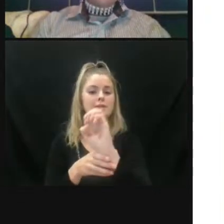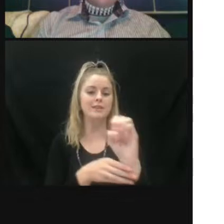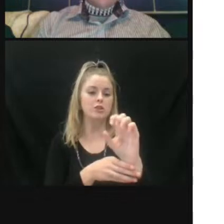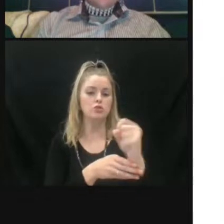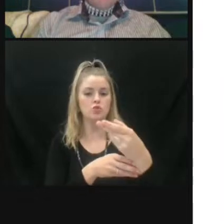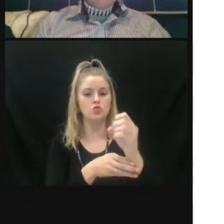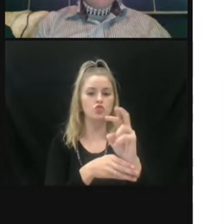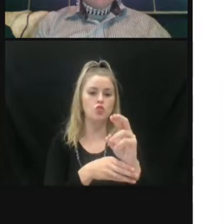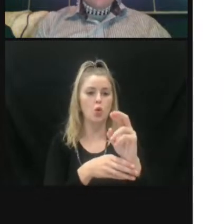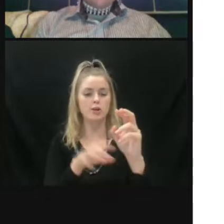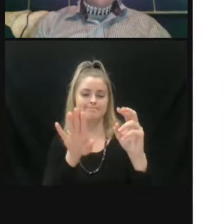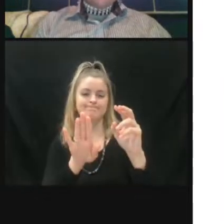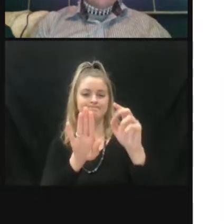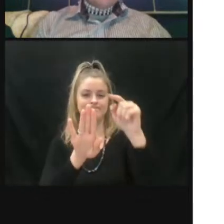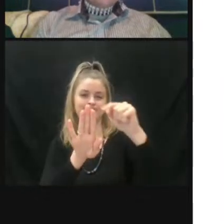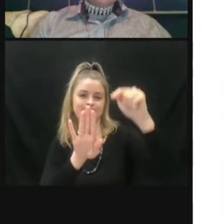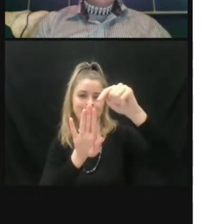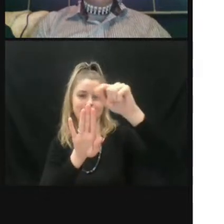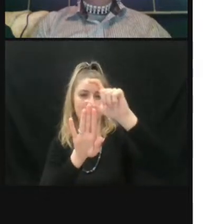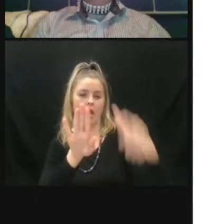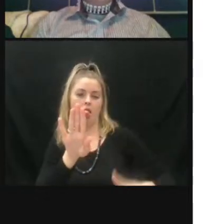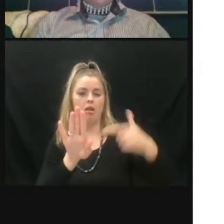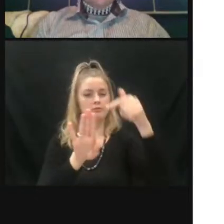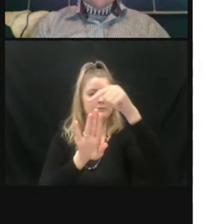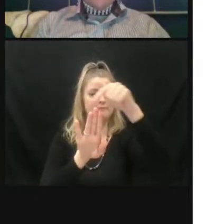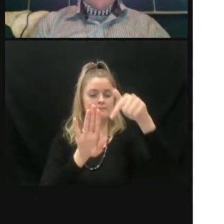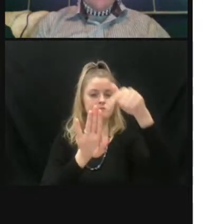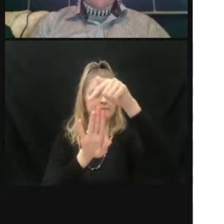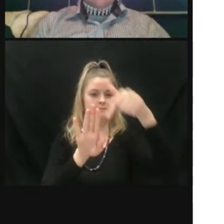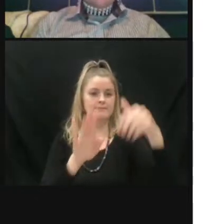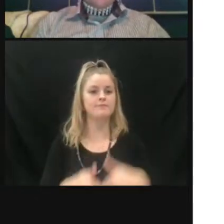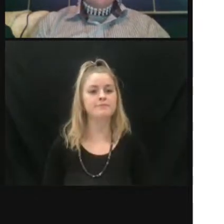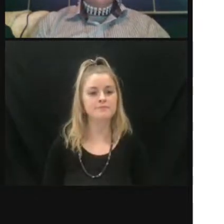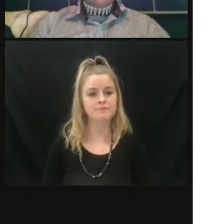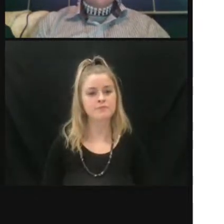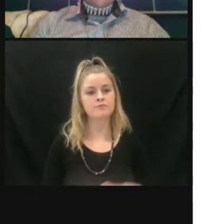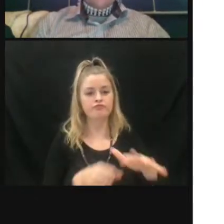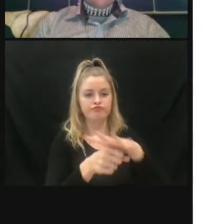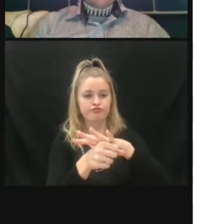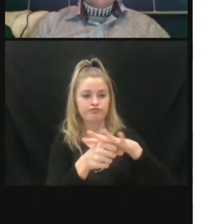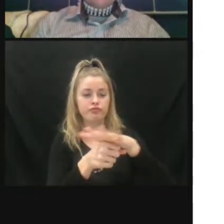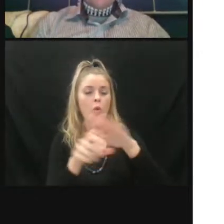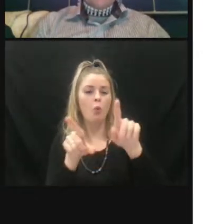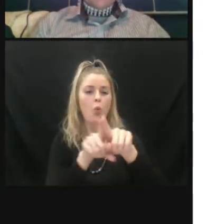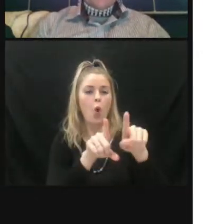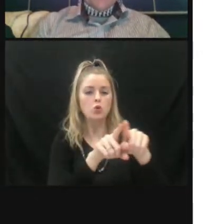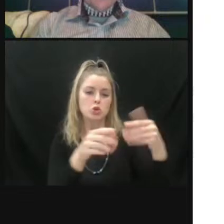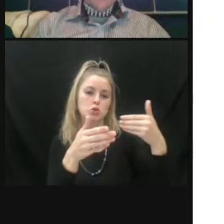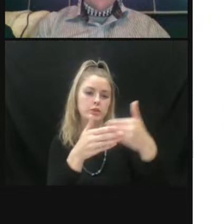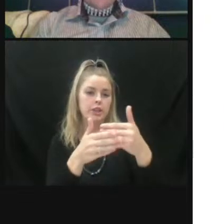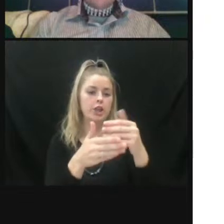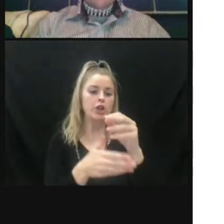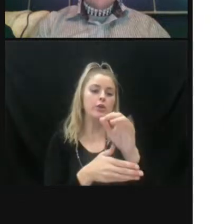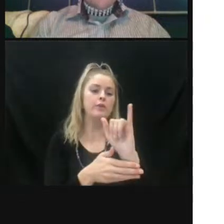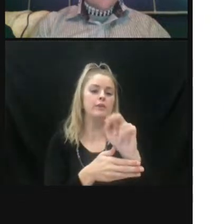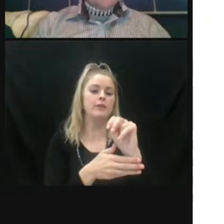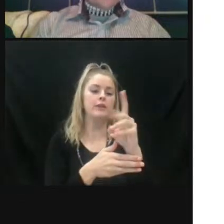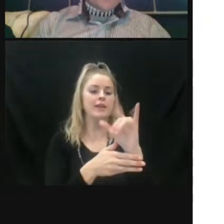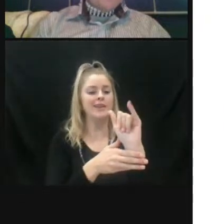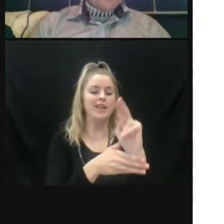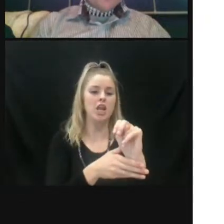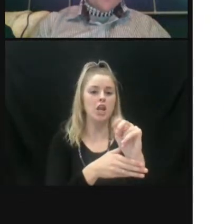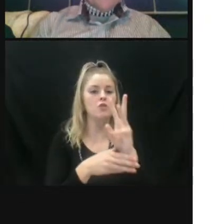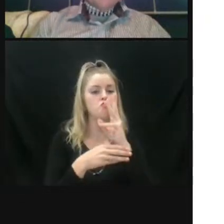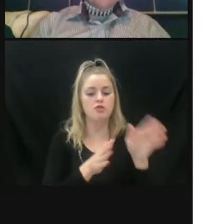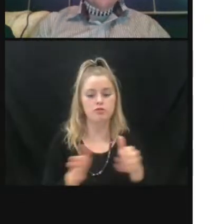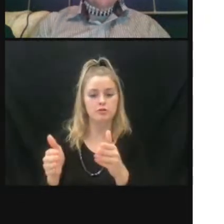of their community live in Millsboro and live in surrounding areas, but also on this Indian River, which is right here. The